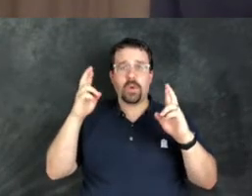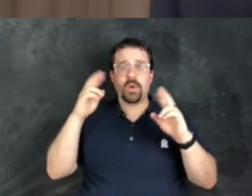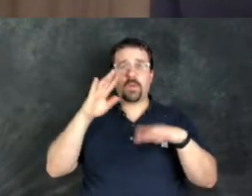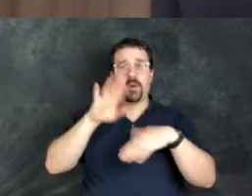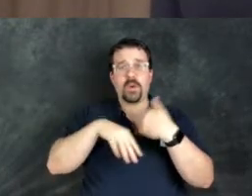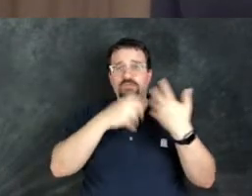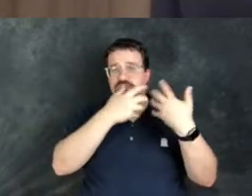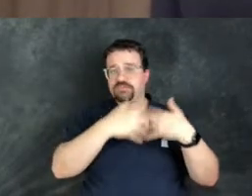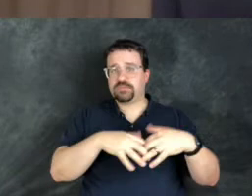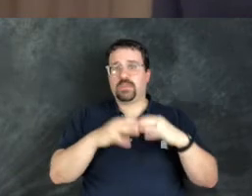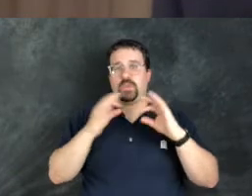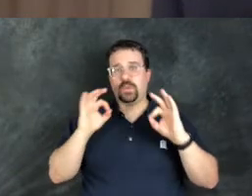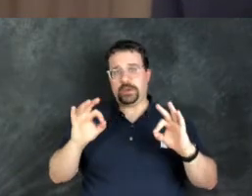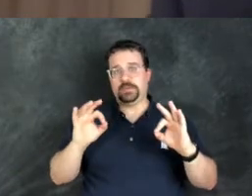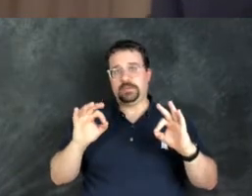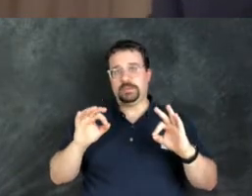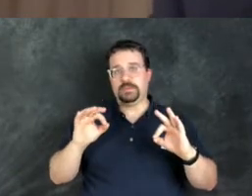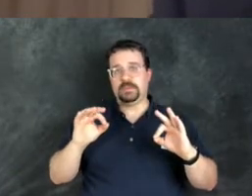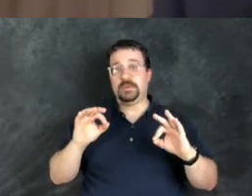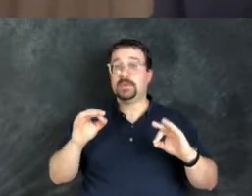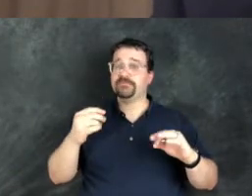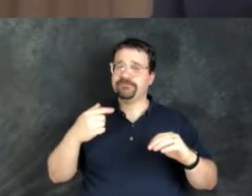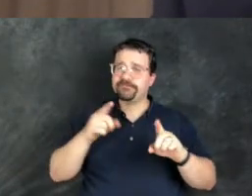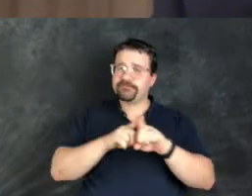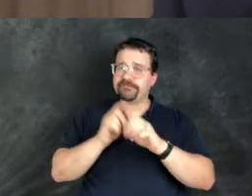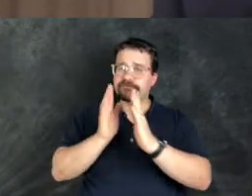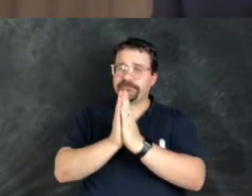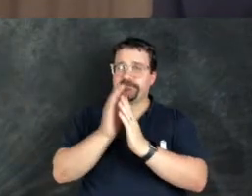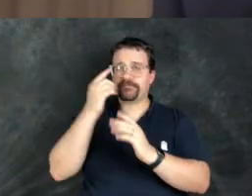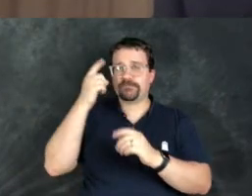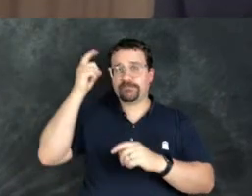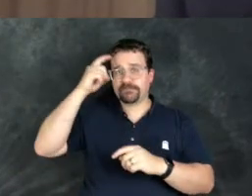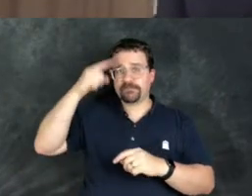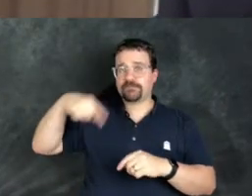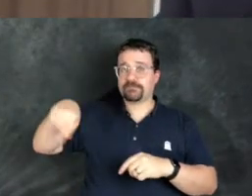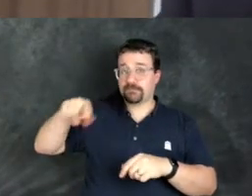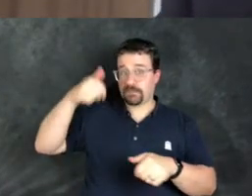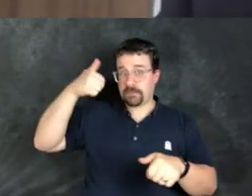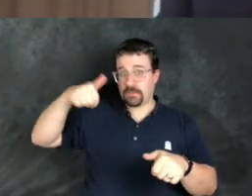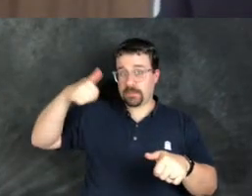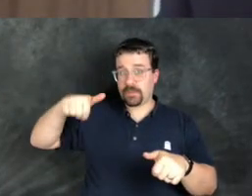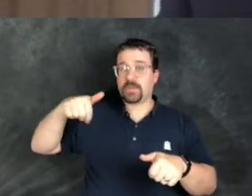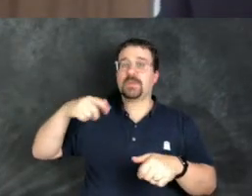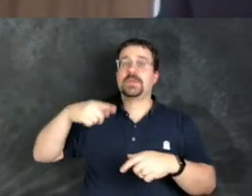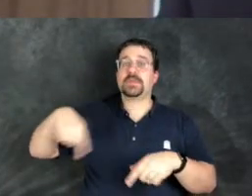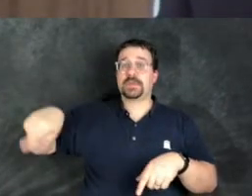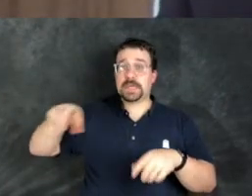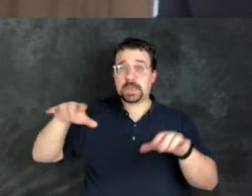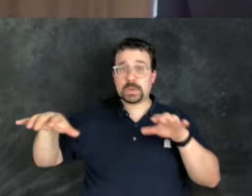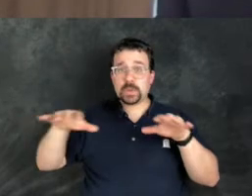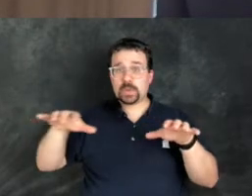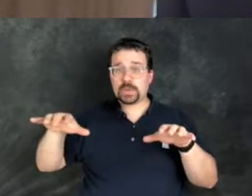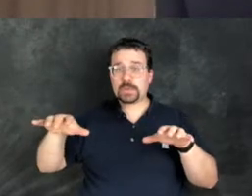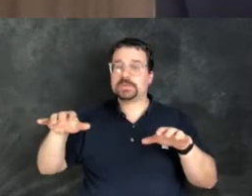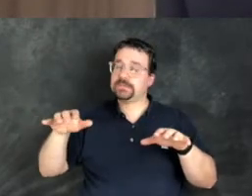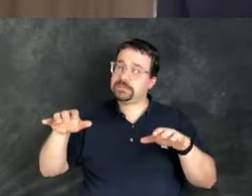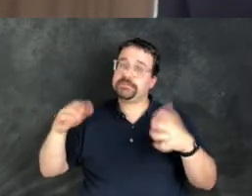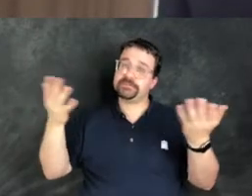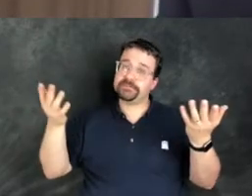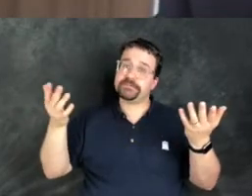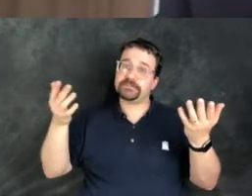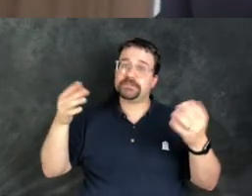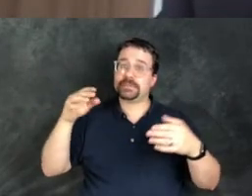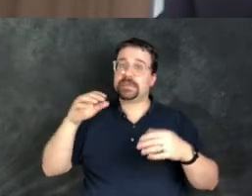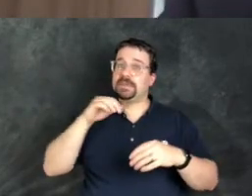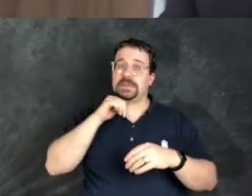this will all work out well. But I also pray for wisdom, for them to remember that what they are doing is, after